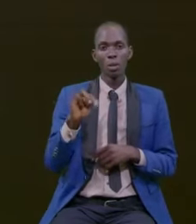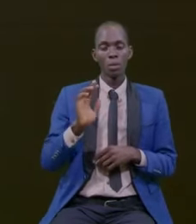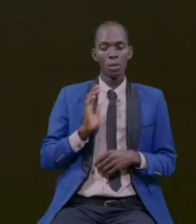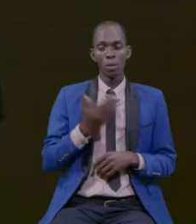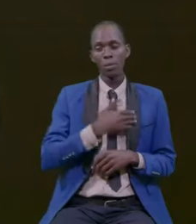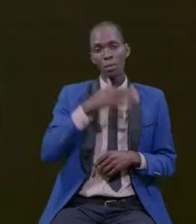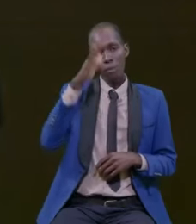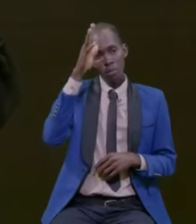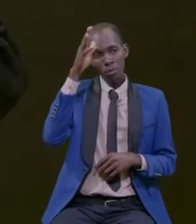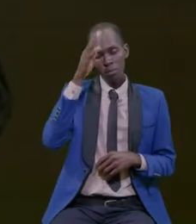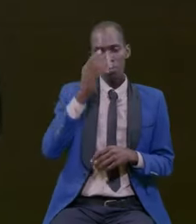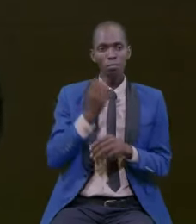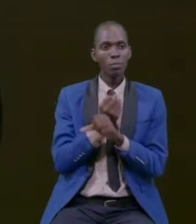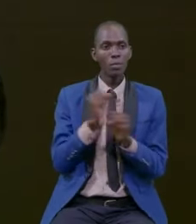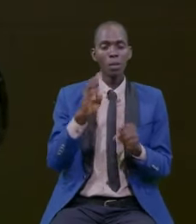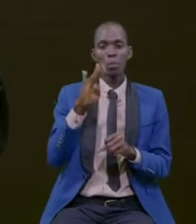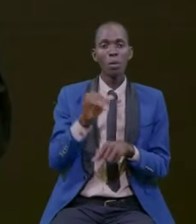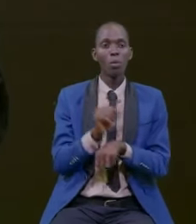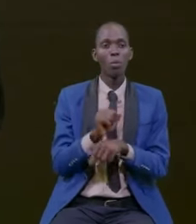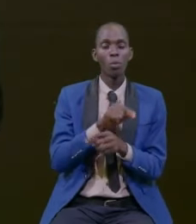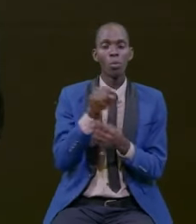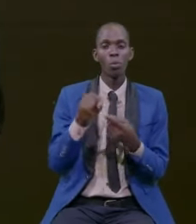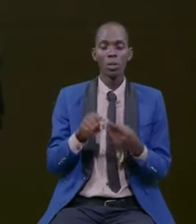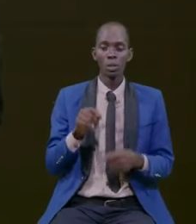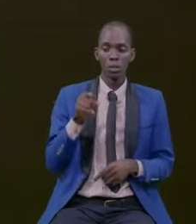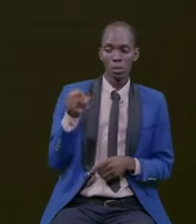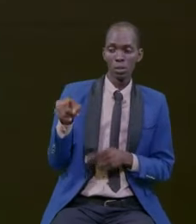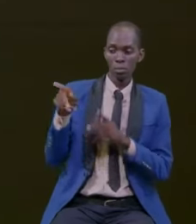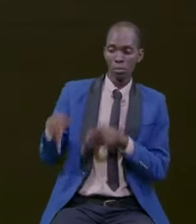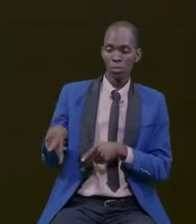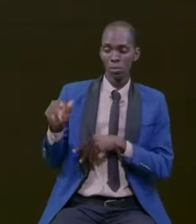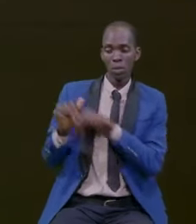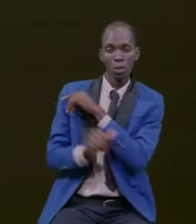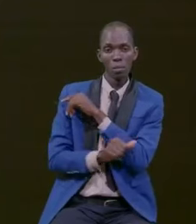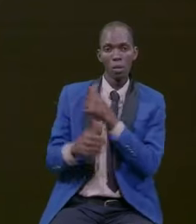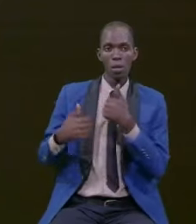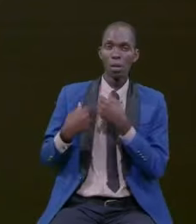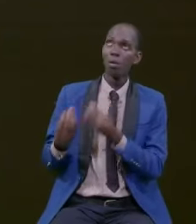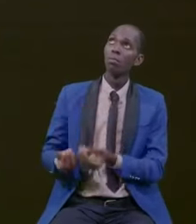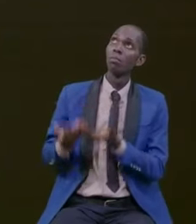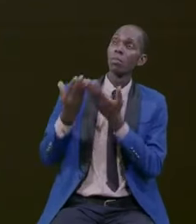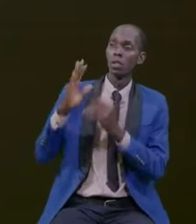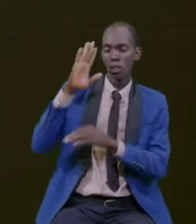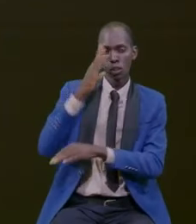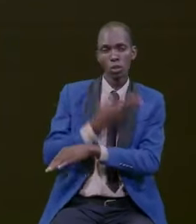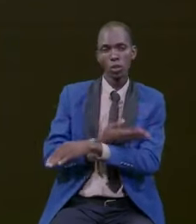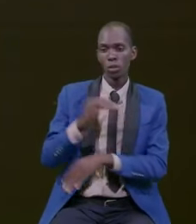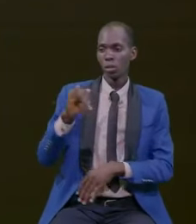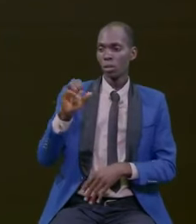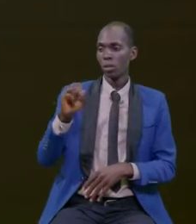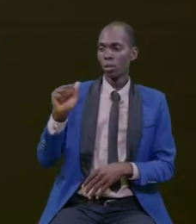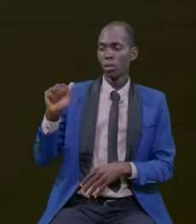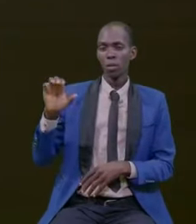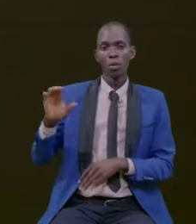works when he had offer Isaac his son upon the altar